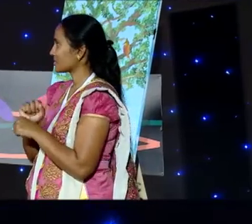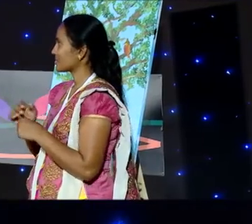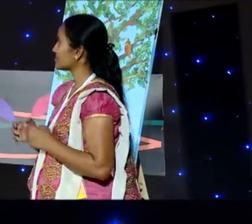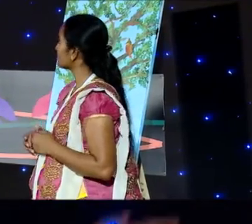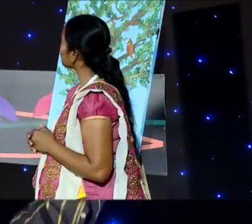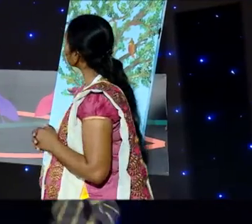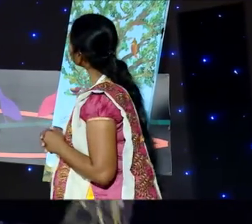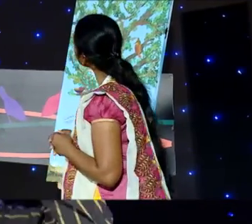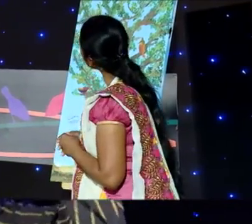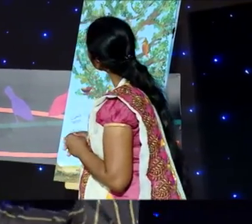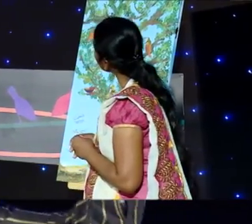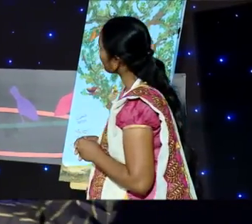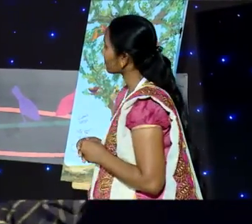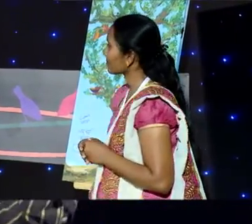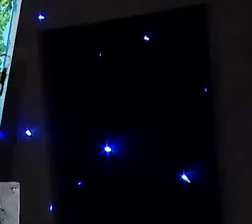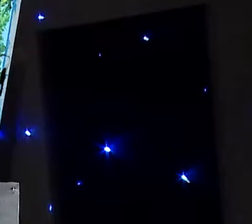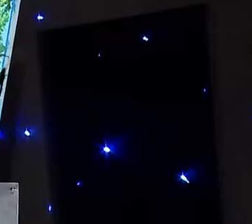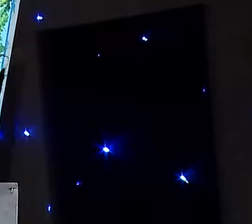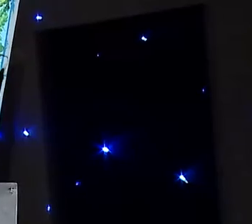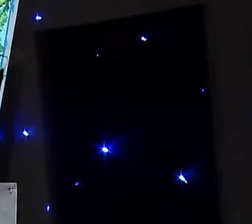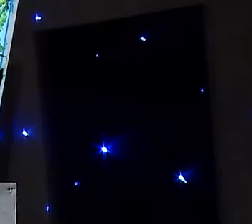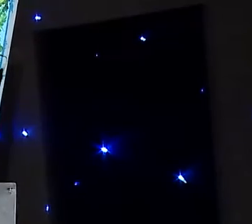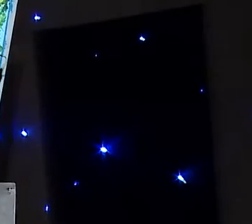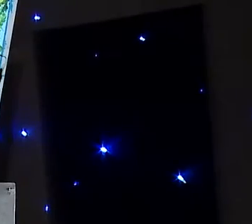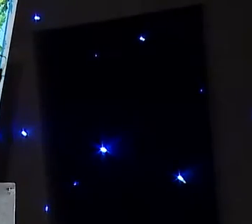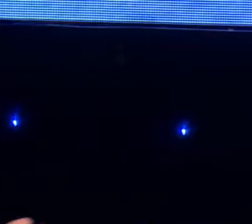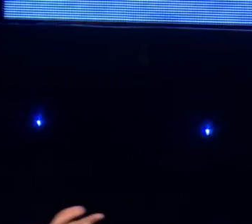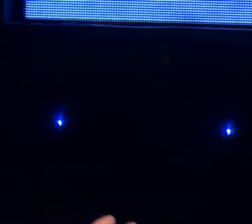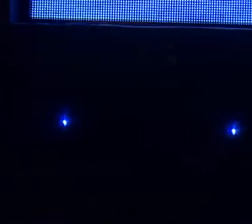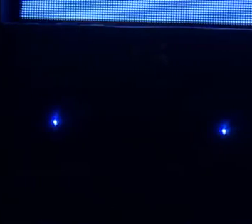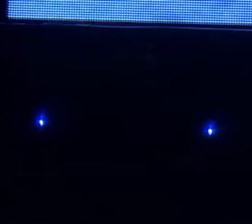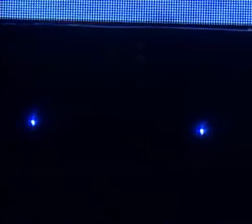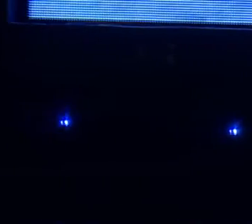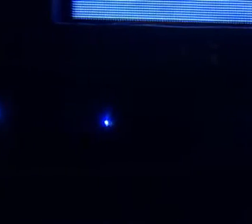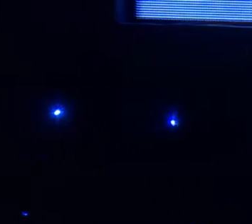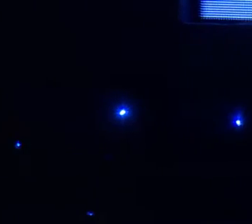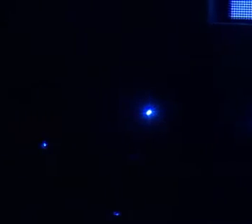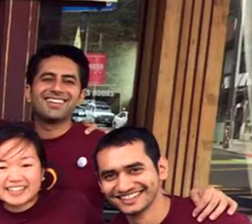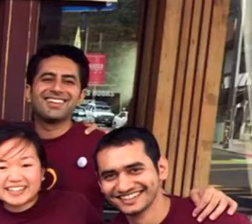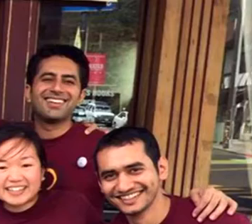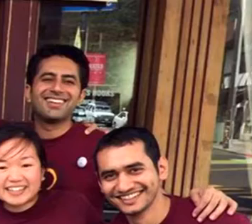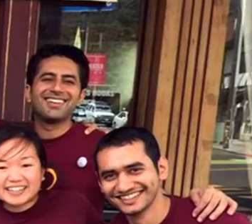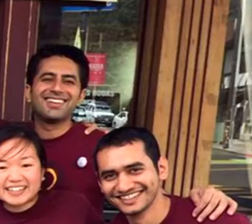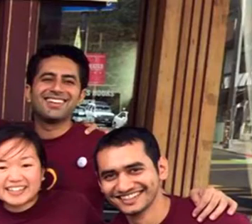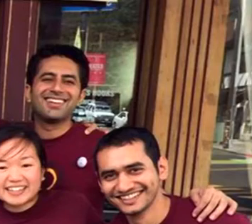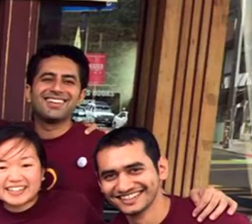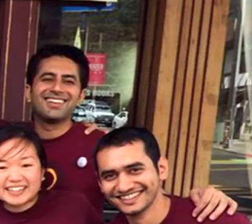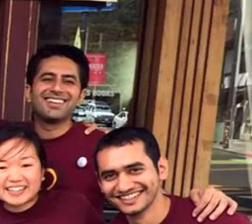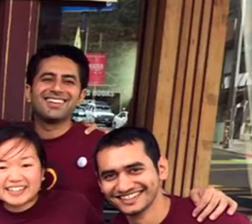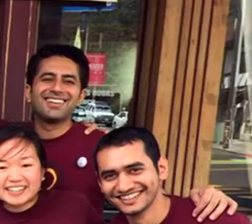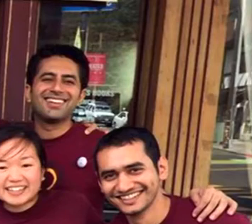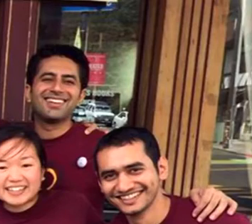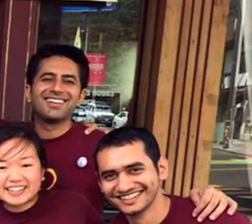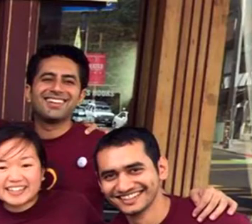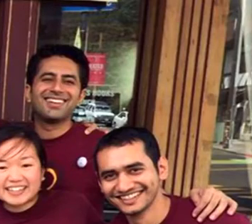Kitchen. I don't know how many of you guys have heard of Karma Kitchen? No, Seva Cafe. Wow, there are some people. That's awesome. So on the other side of the